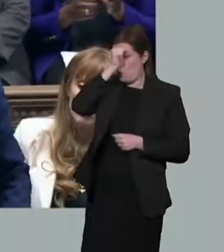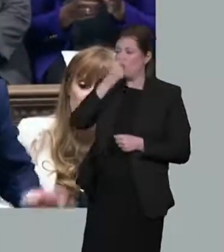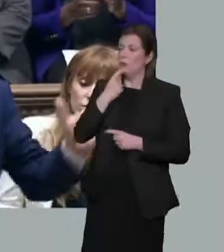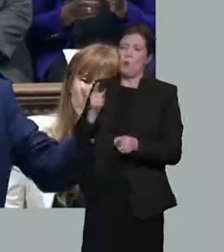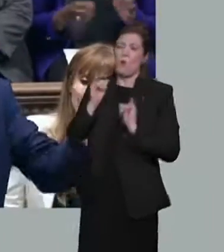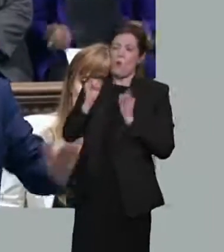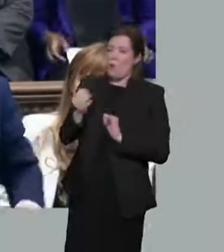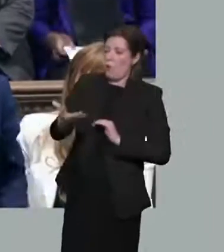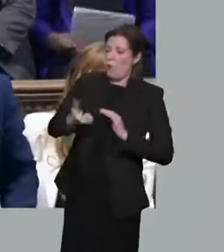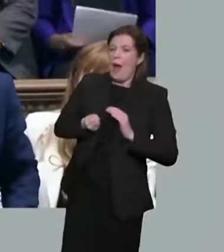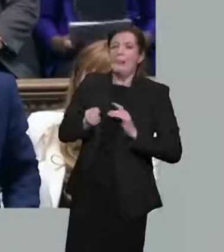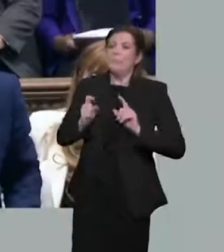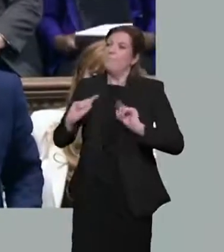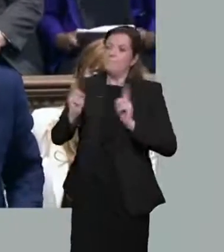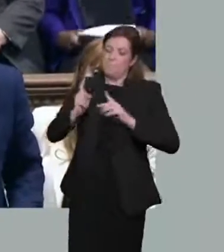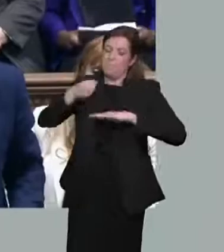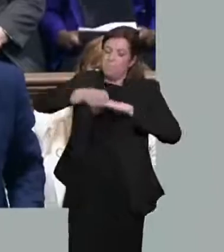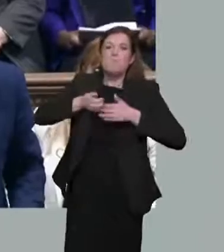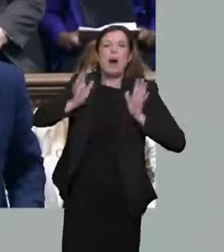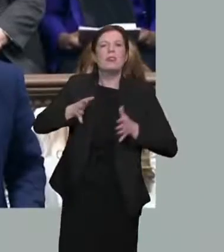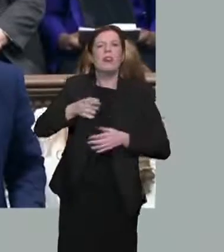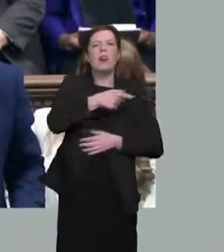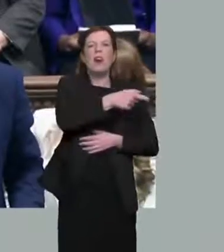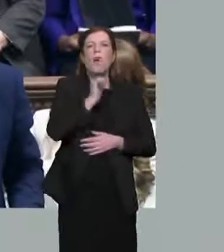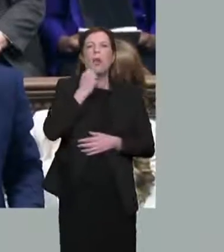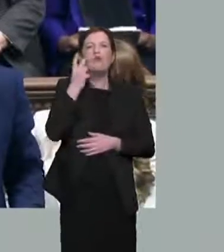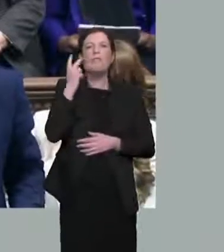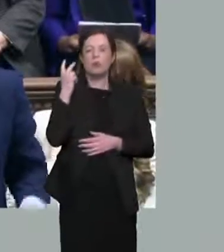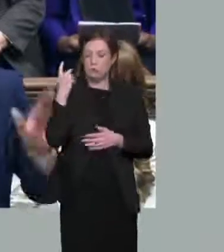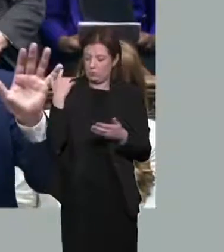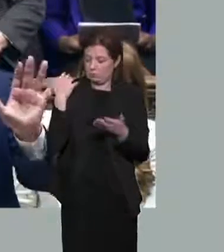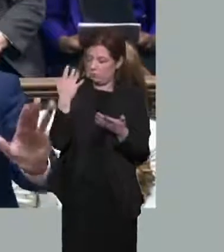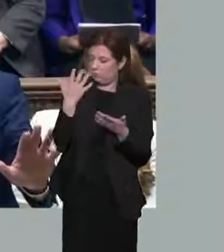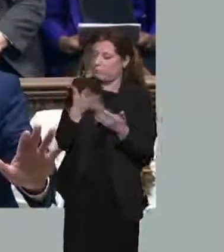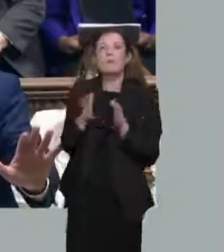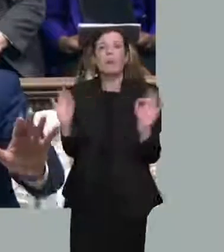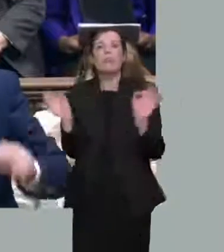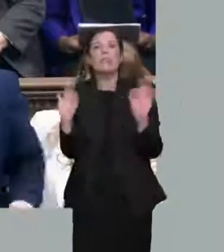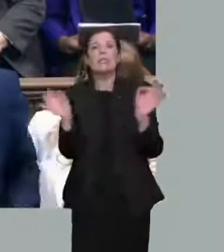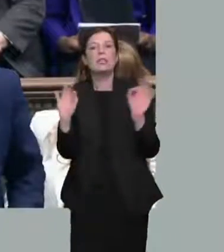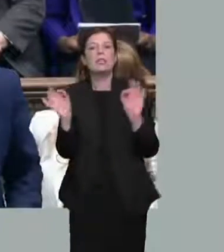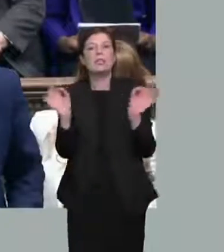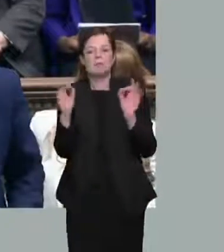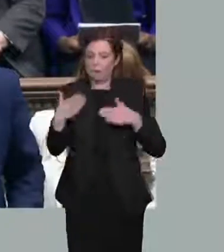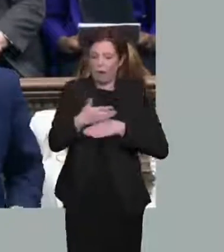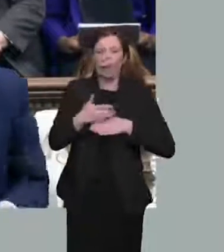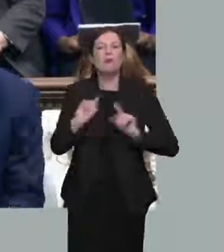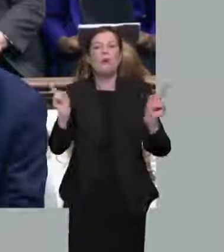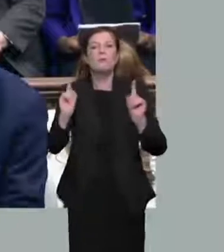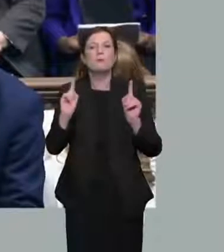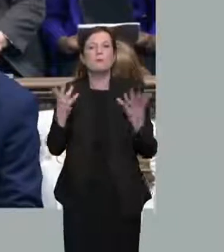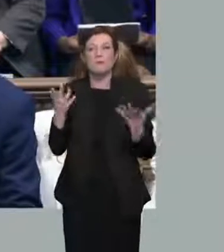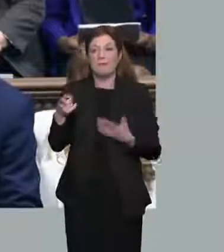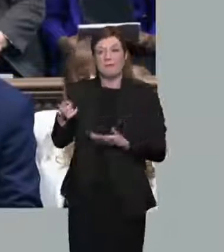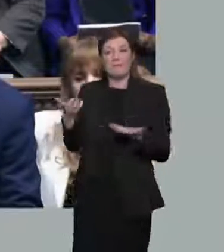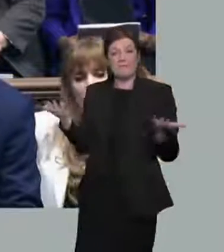ago, you've guessed it, to review it. 2 years on, despite what he says today, nothing's been done, leaving